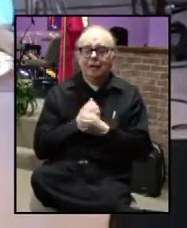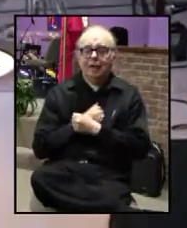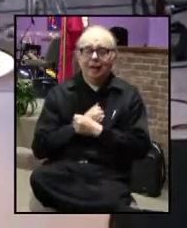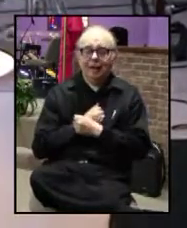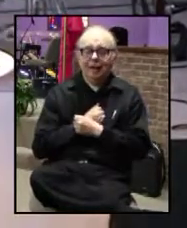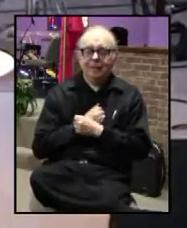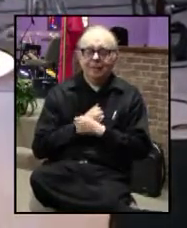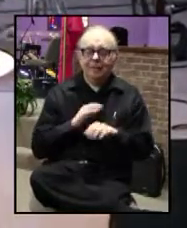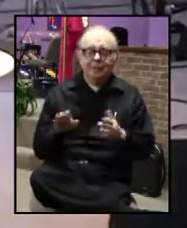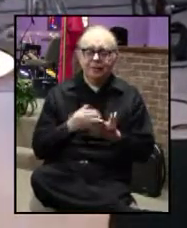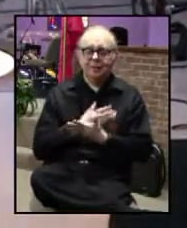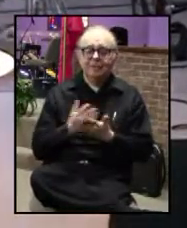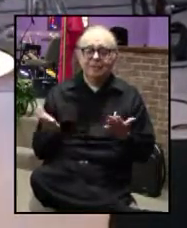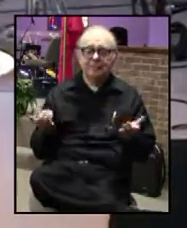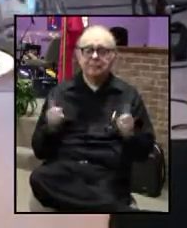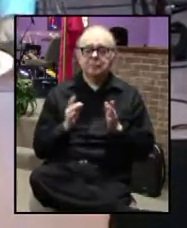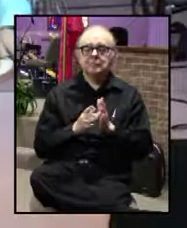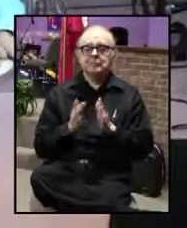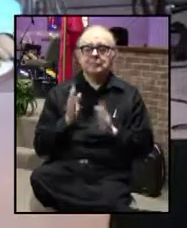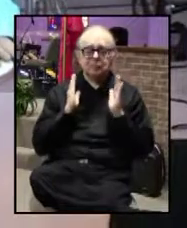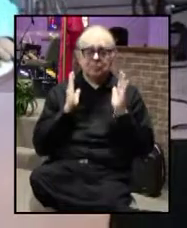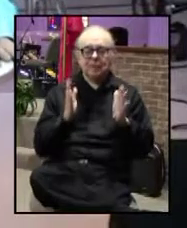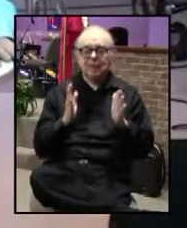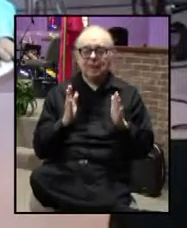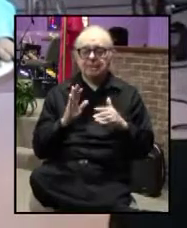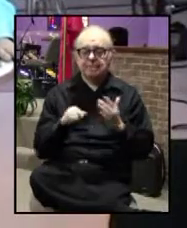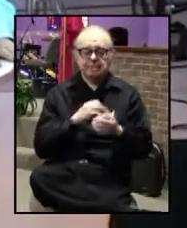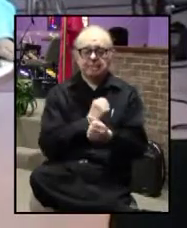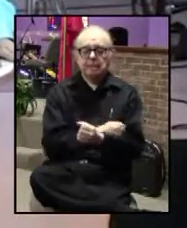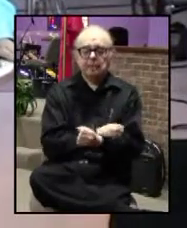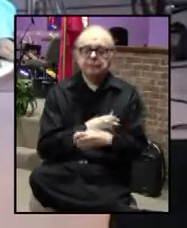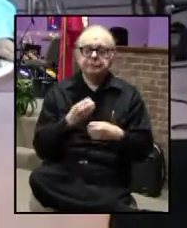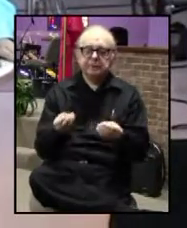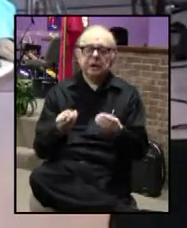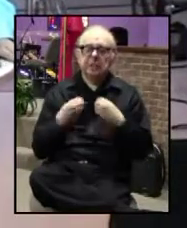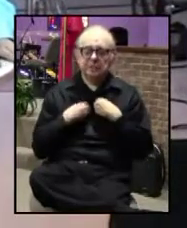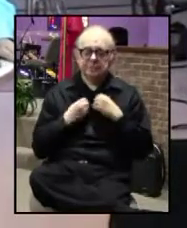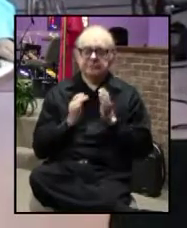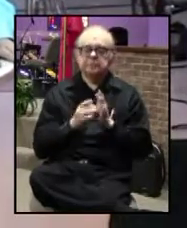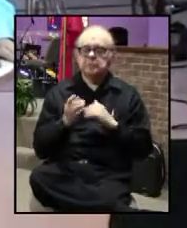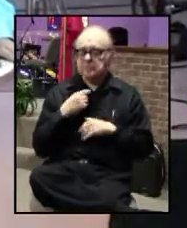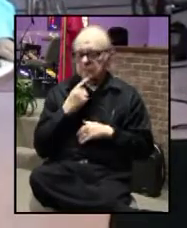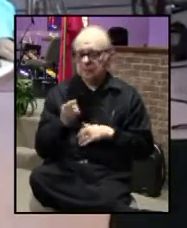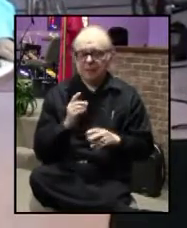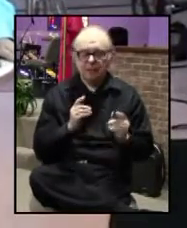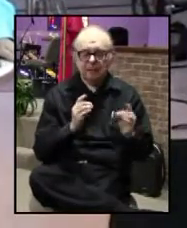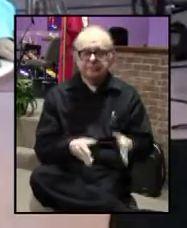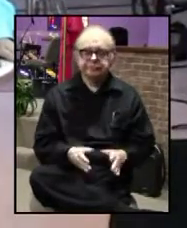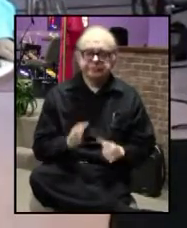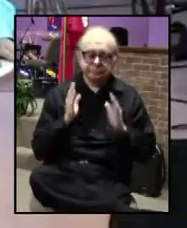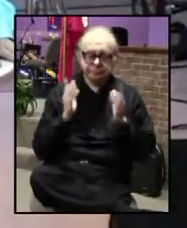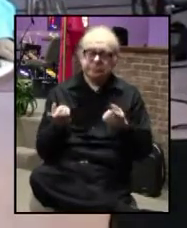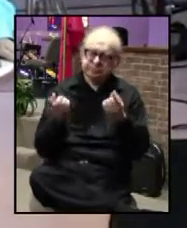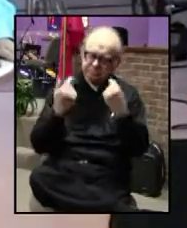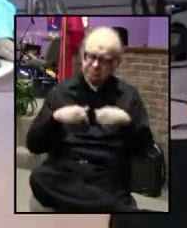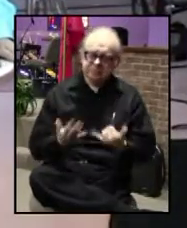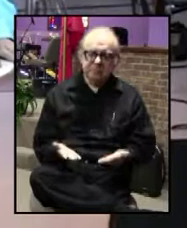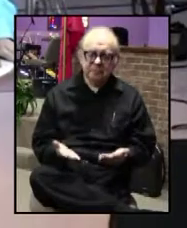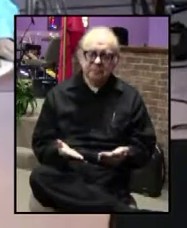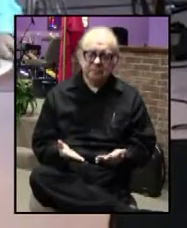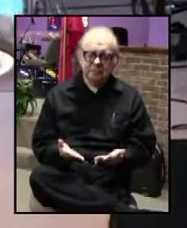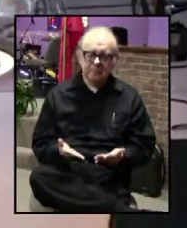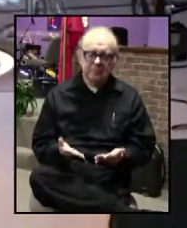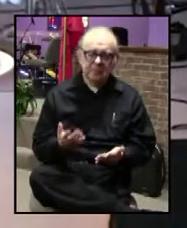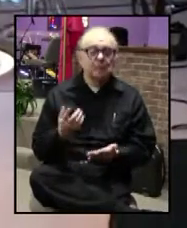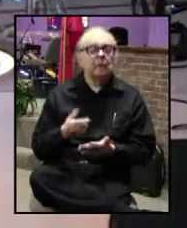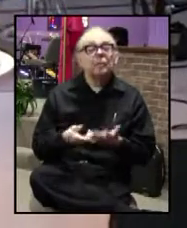He loves these things. So when Jesus said, "Listen, all authority is given to me," Jesus told them, he says, "Listen, you need to come here." And